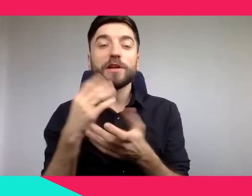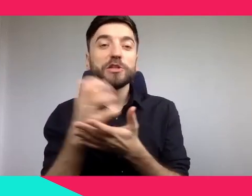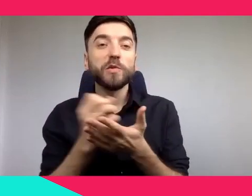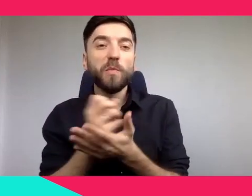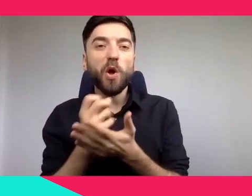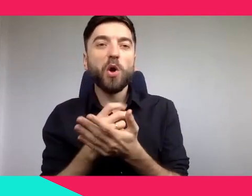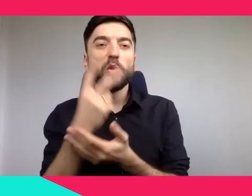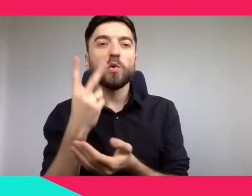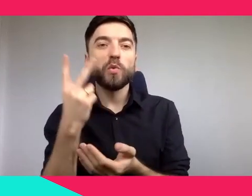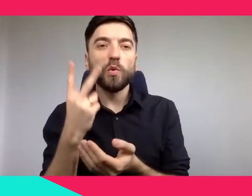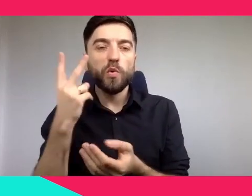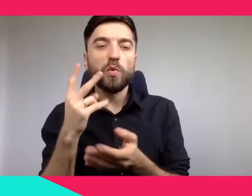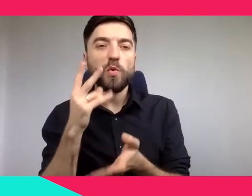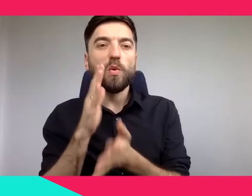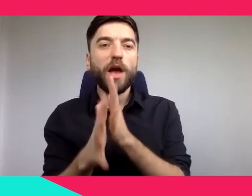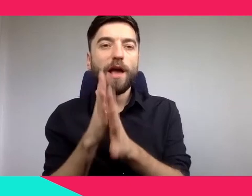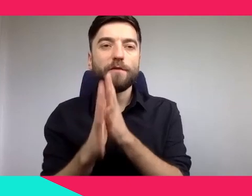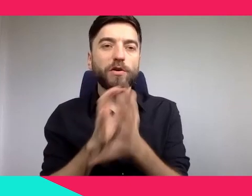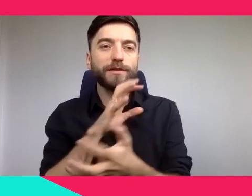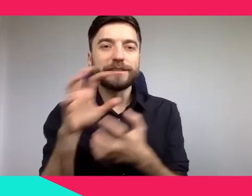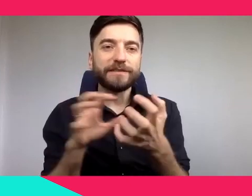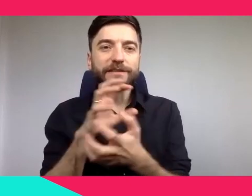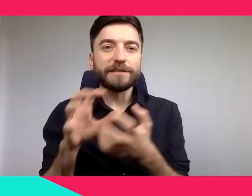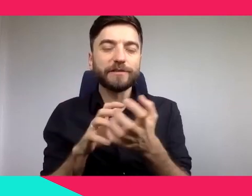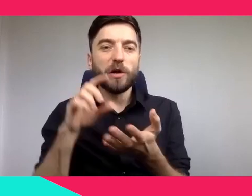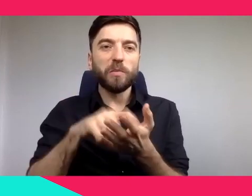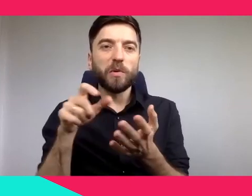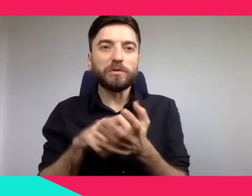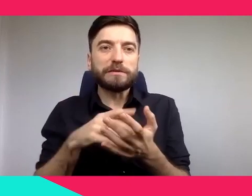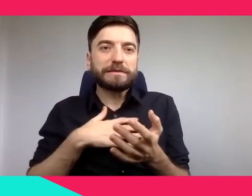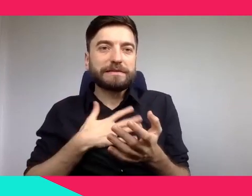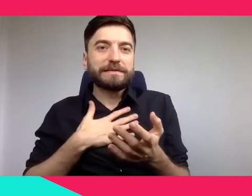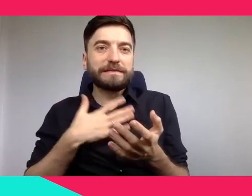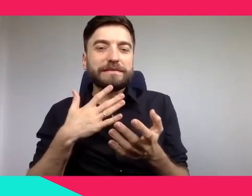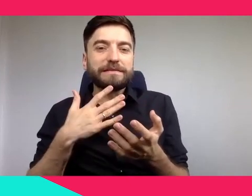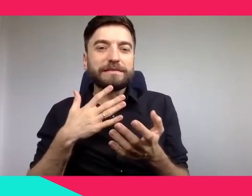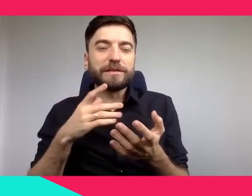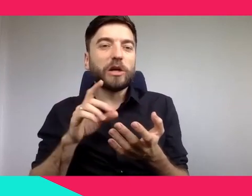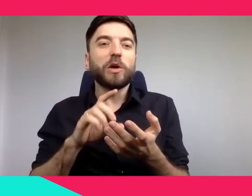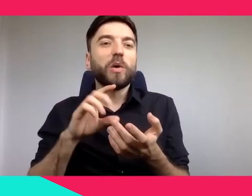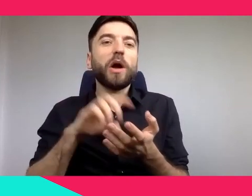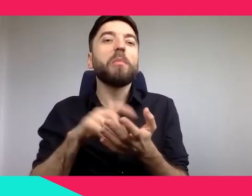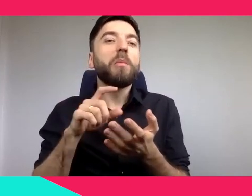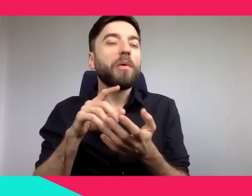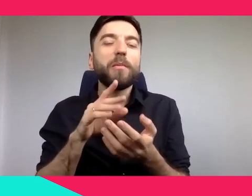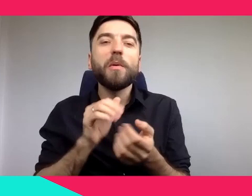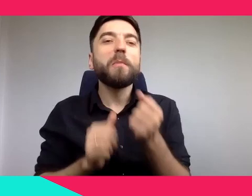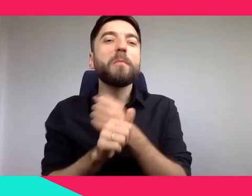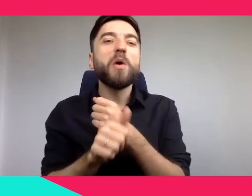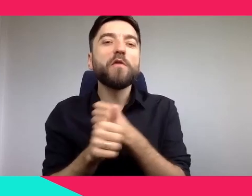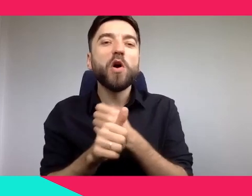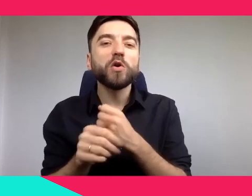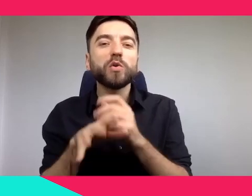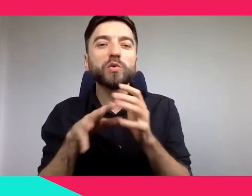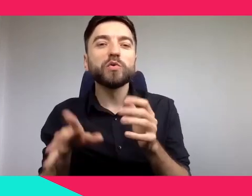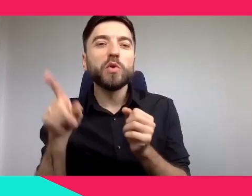white men, for some weird reason, want to dress up like a soldier in the Second World War. We try and explain the Second World